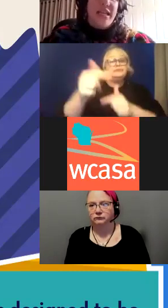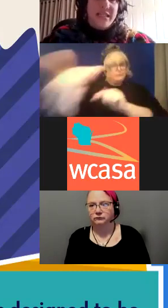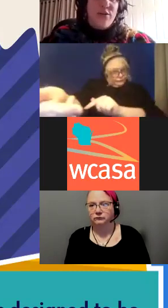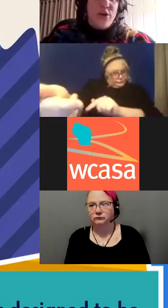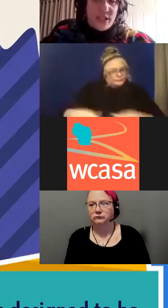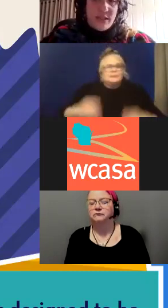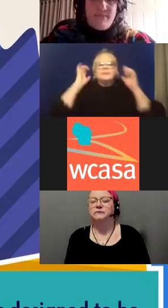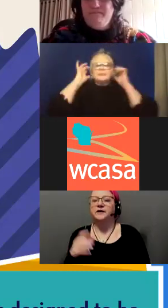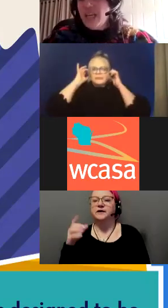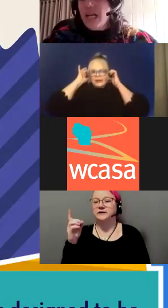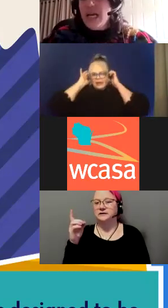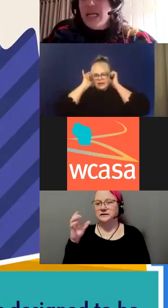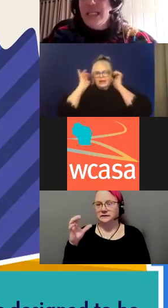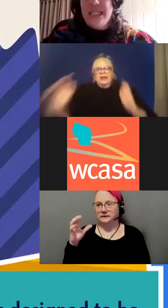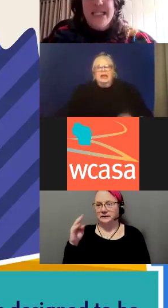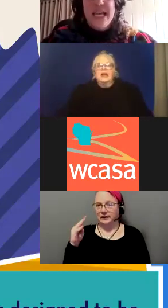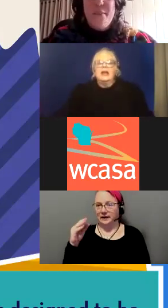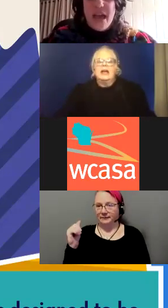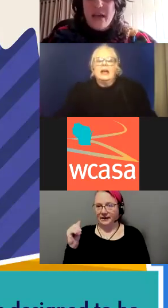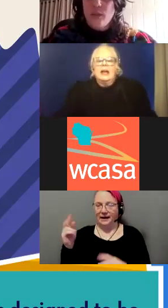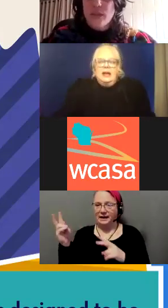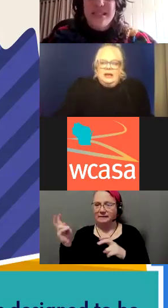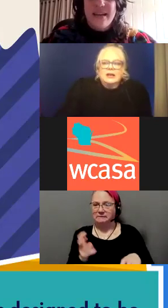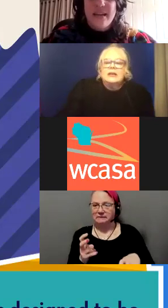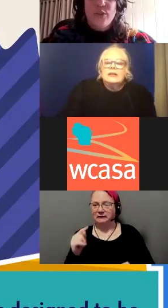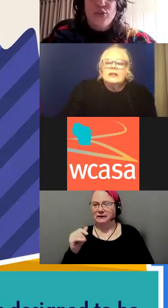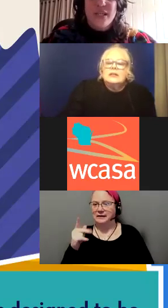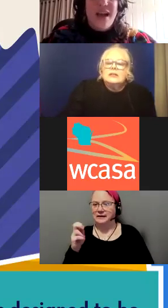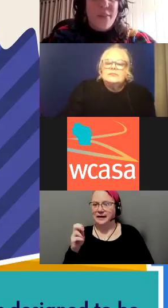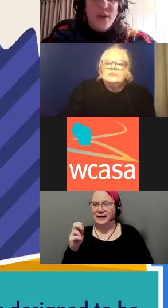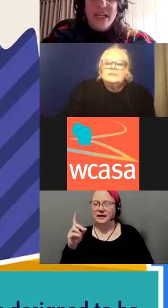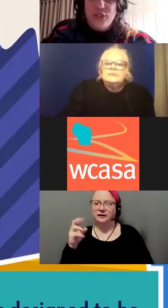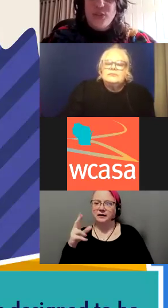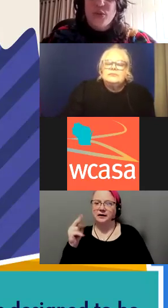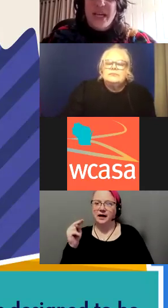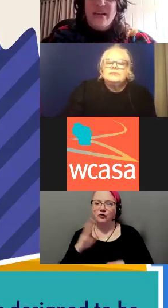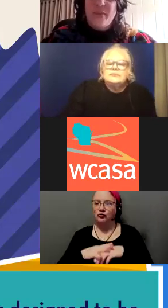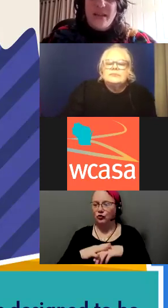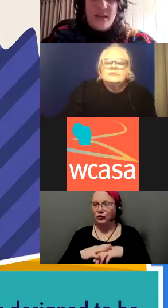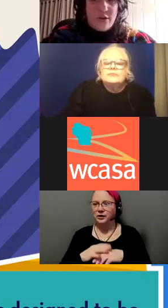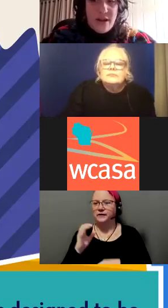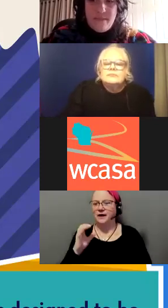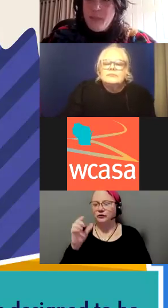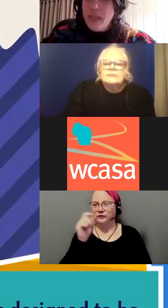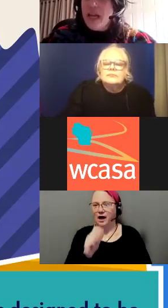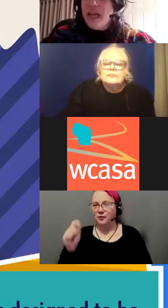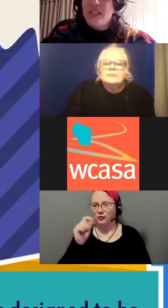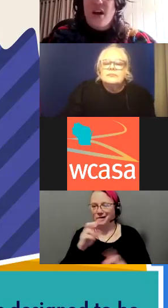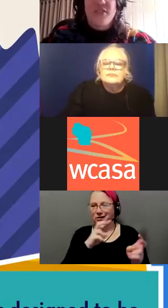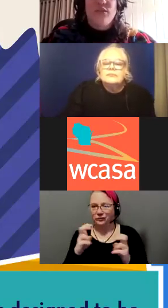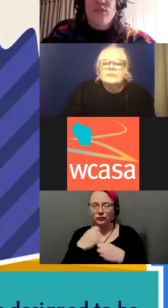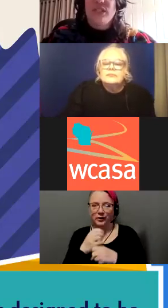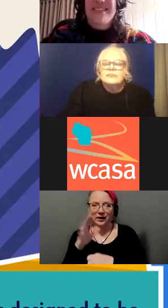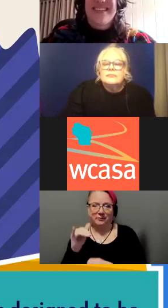DCMA takedown notice. The DCMA was intended to address copyright issues created by the internet.